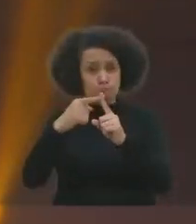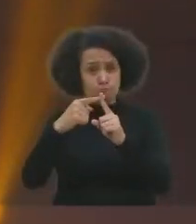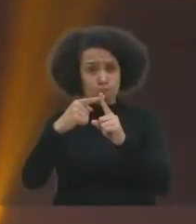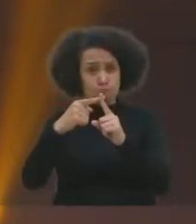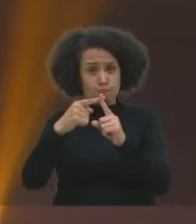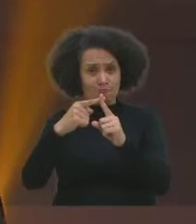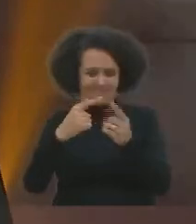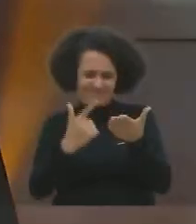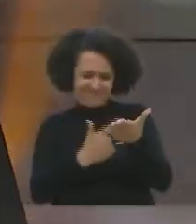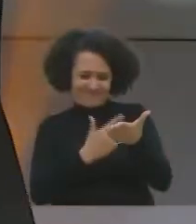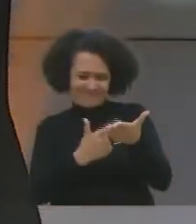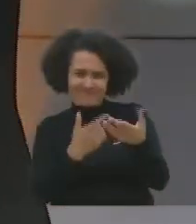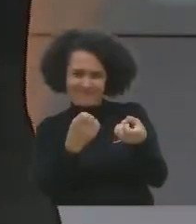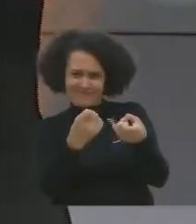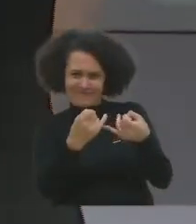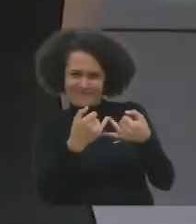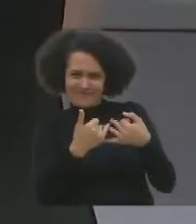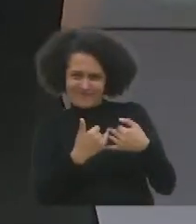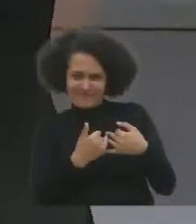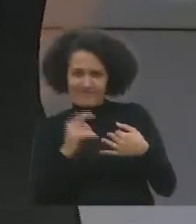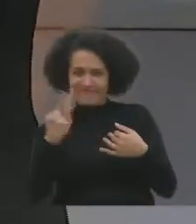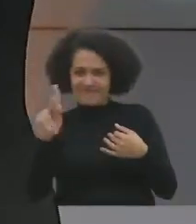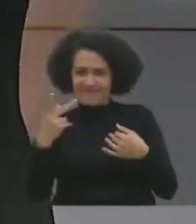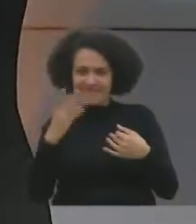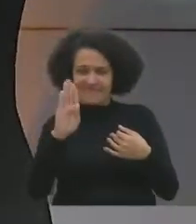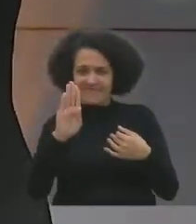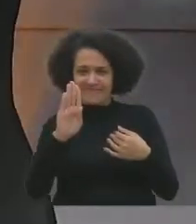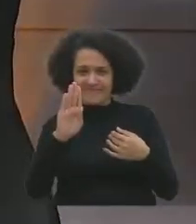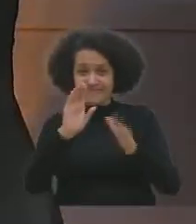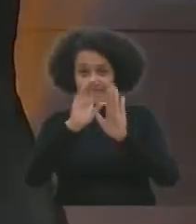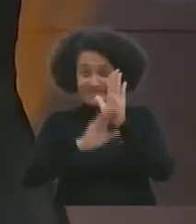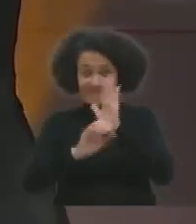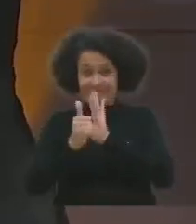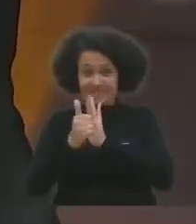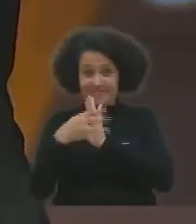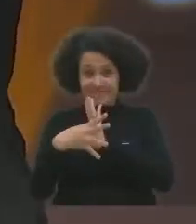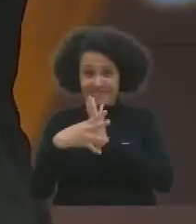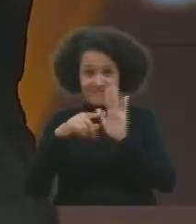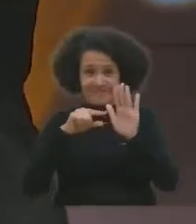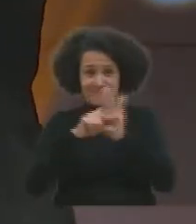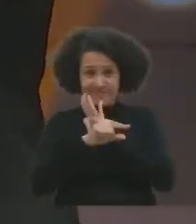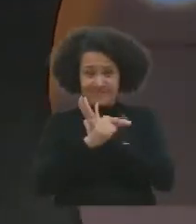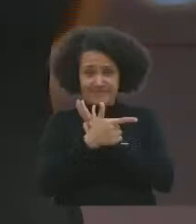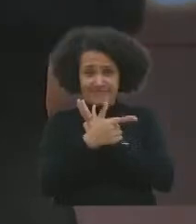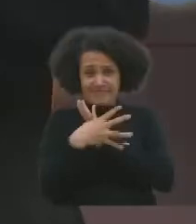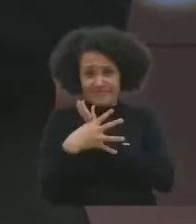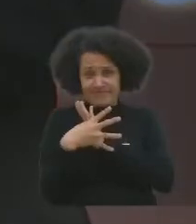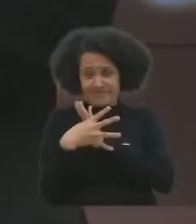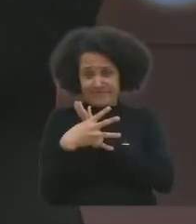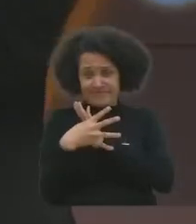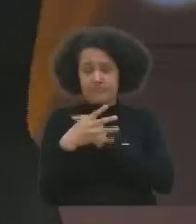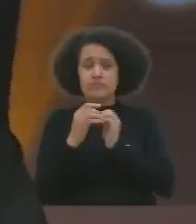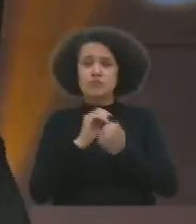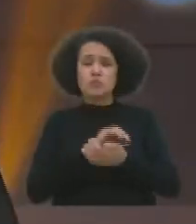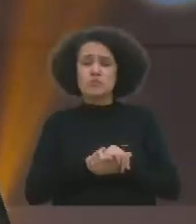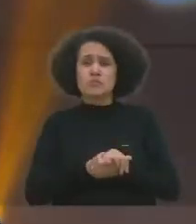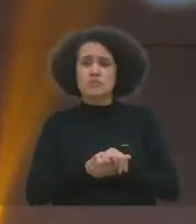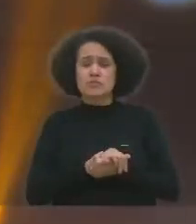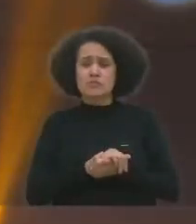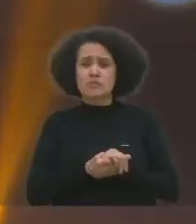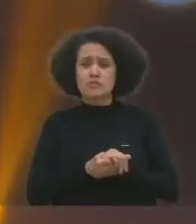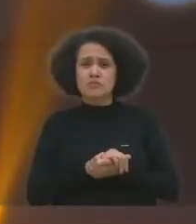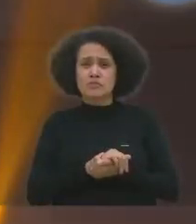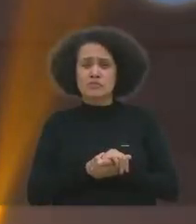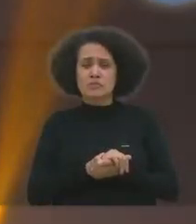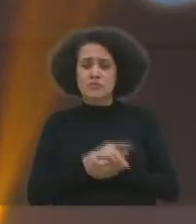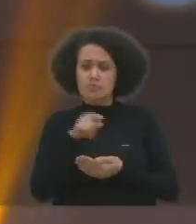Igreja faz uma menção a Hebreus capítulo 14, versículo 24. Which asks a question regarding angels.